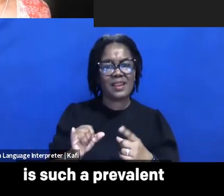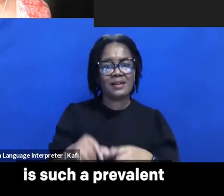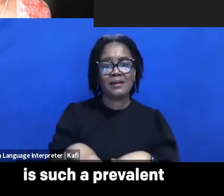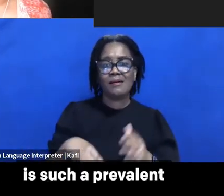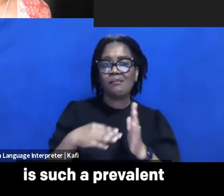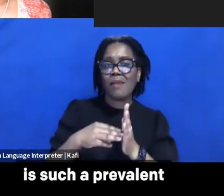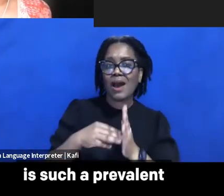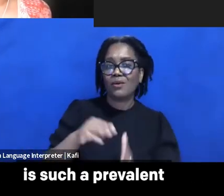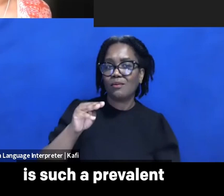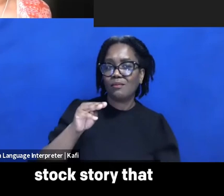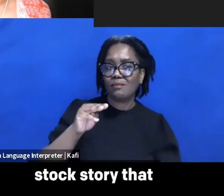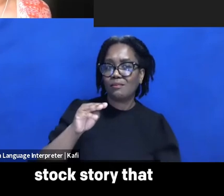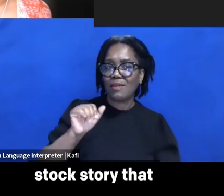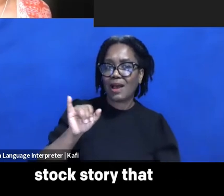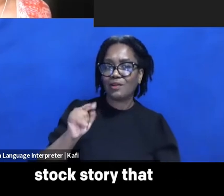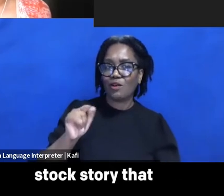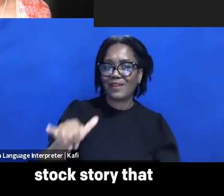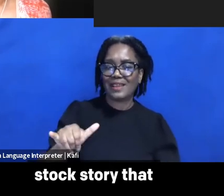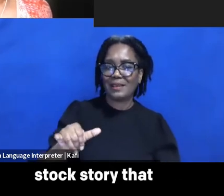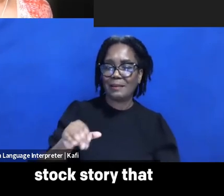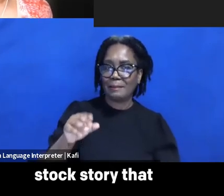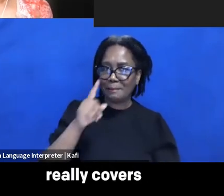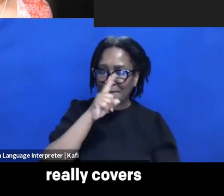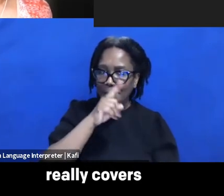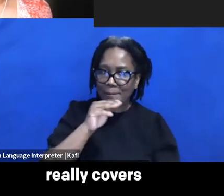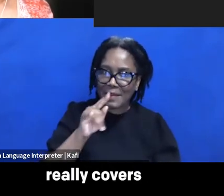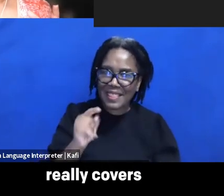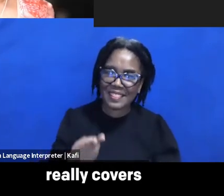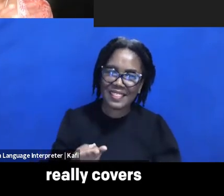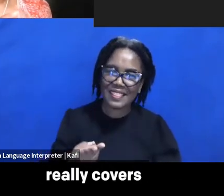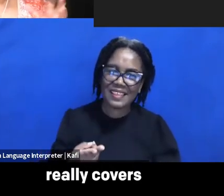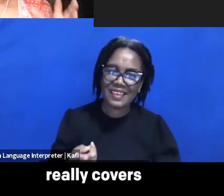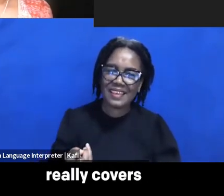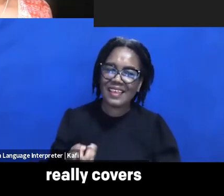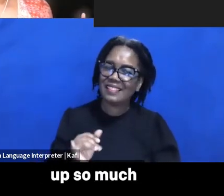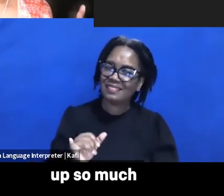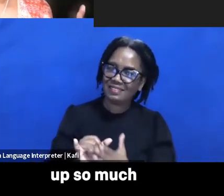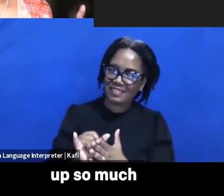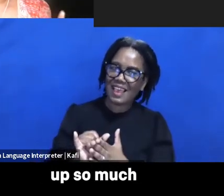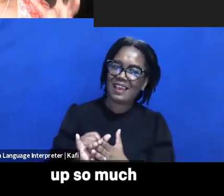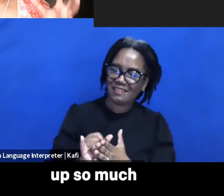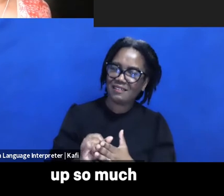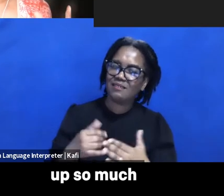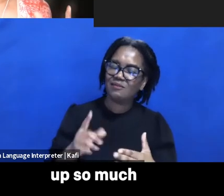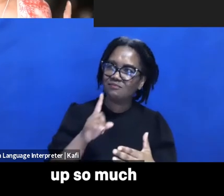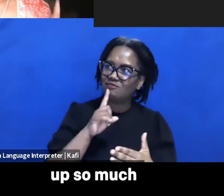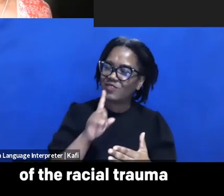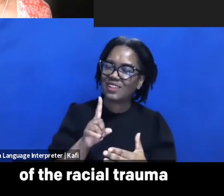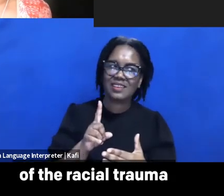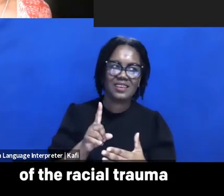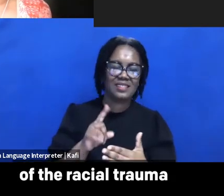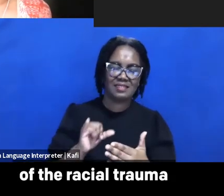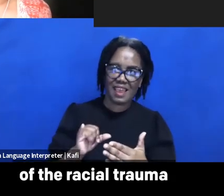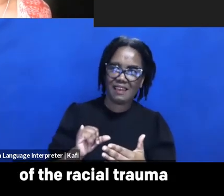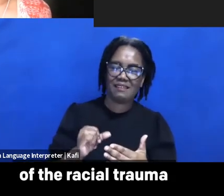such a prevalent stock story that really covers up so much of